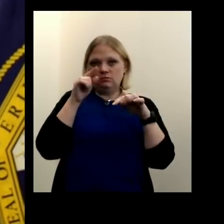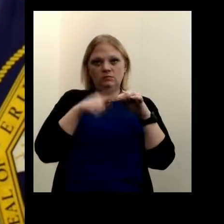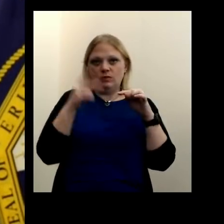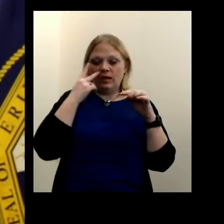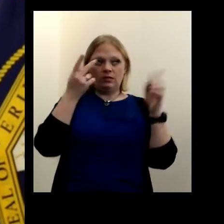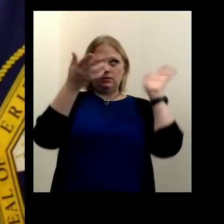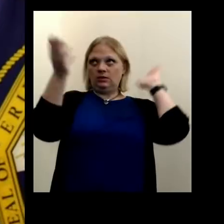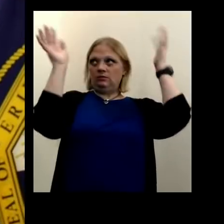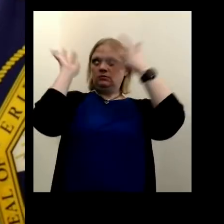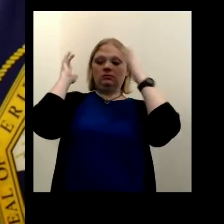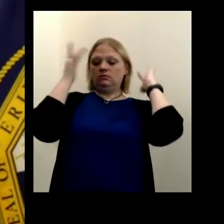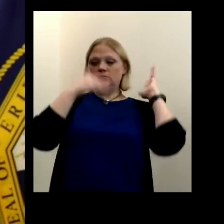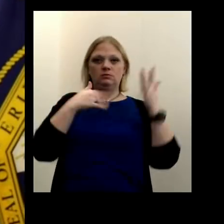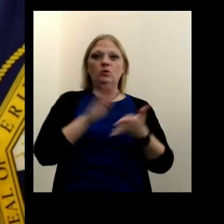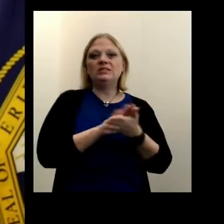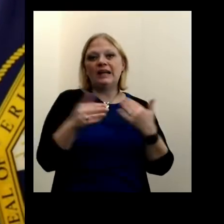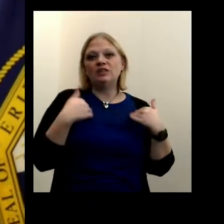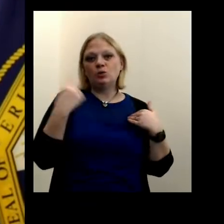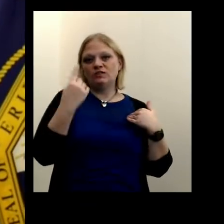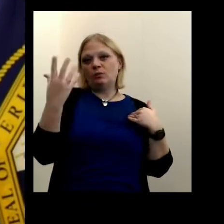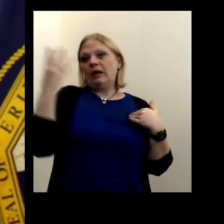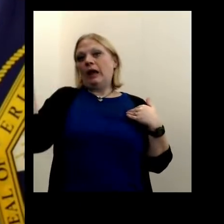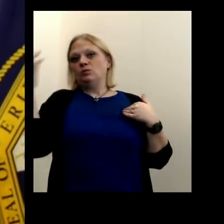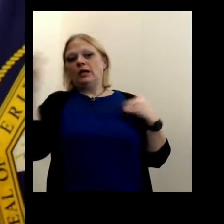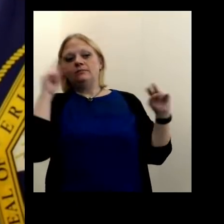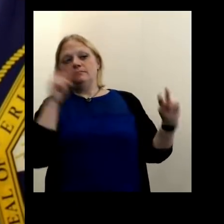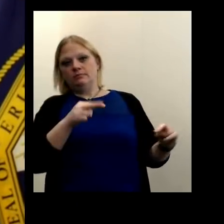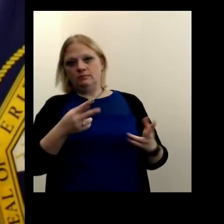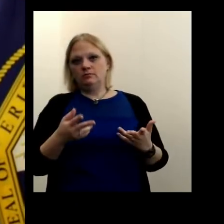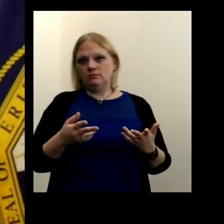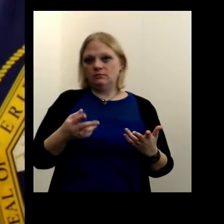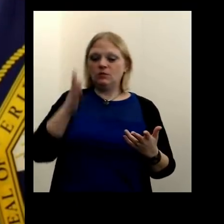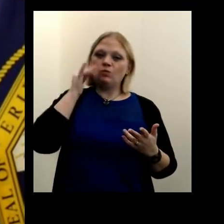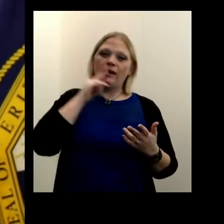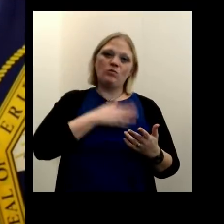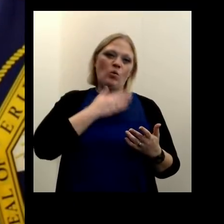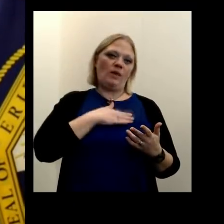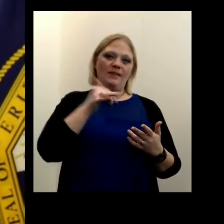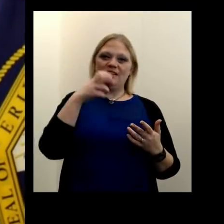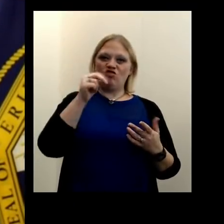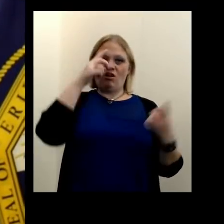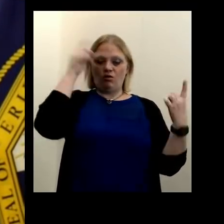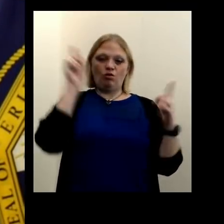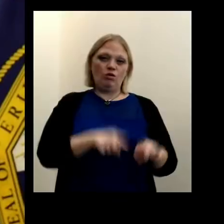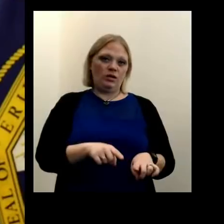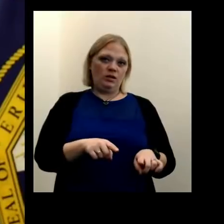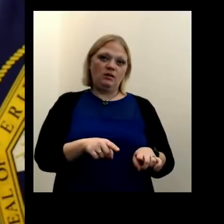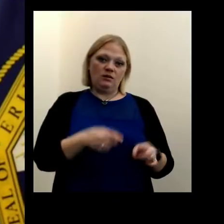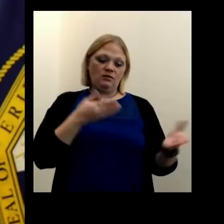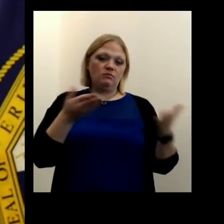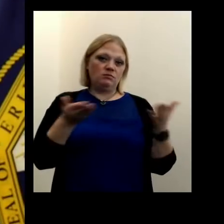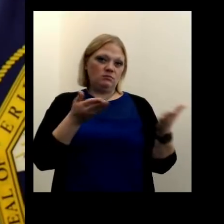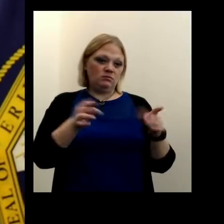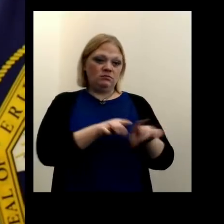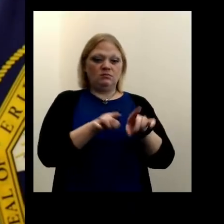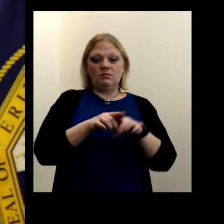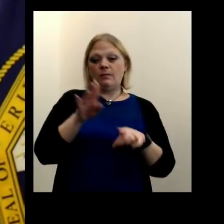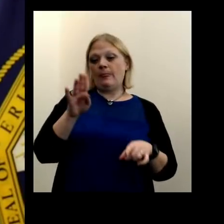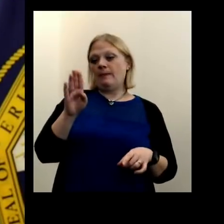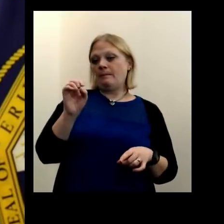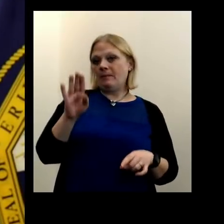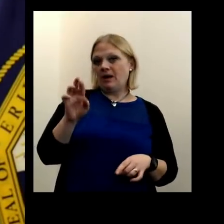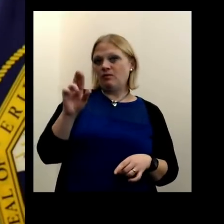around you, and it's good to have someone from outside do that. So that's why I'm so happy that John agreed to serve, as well as Bob Rich